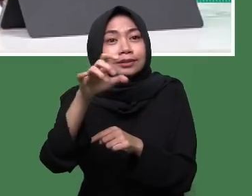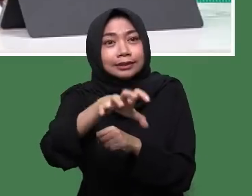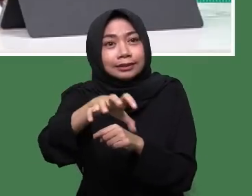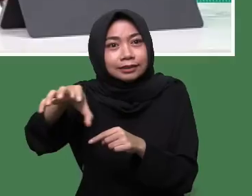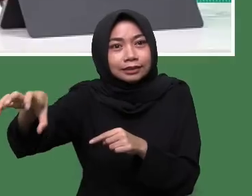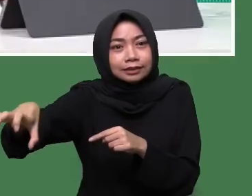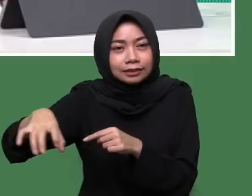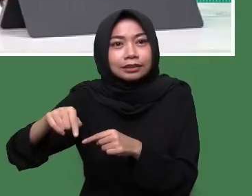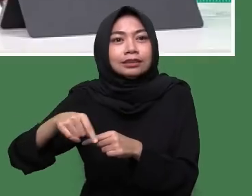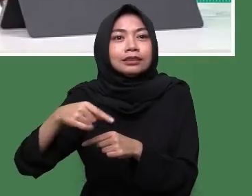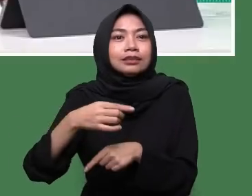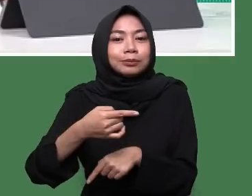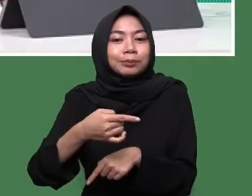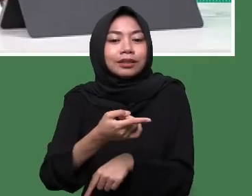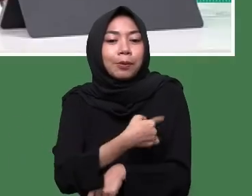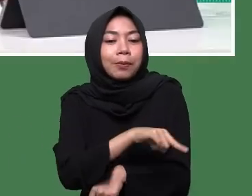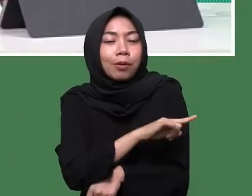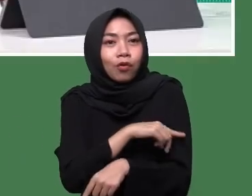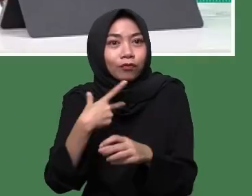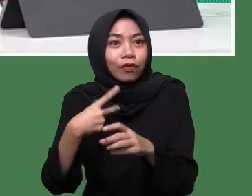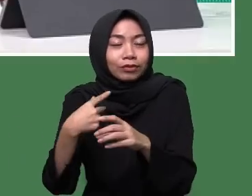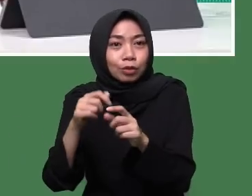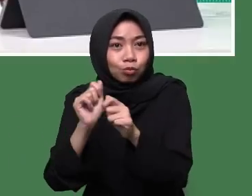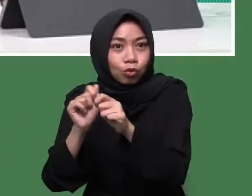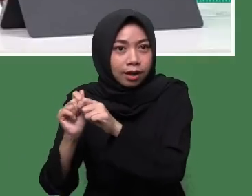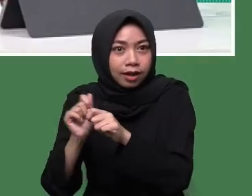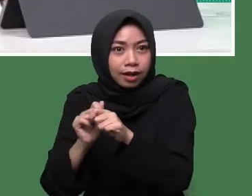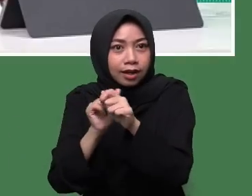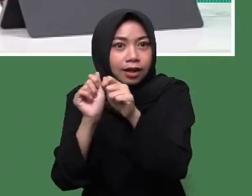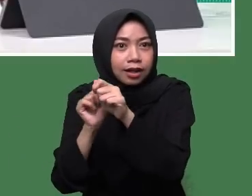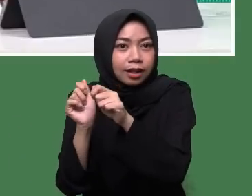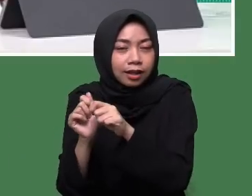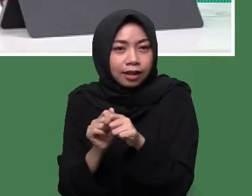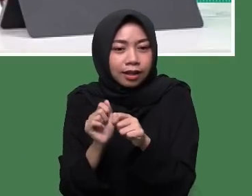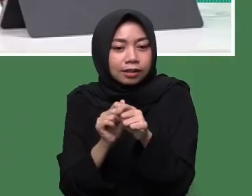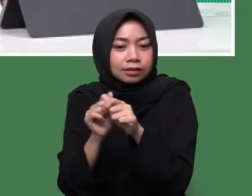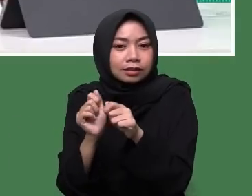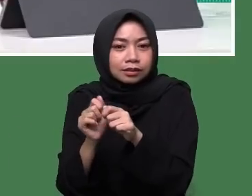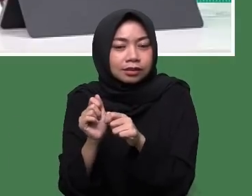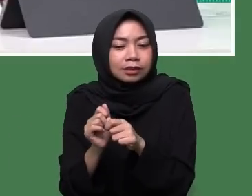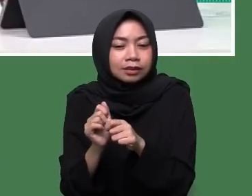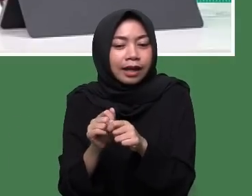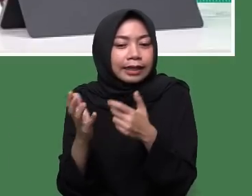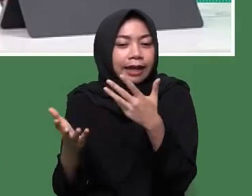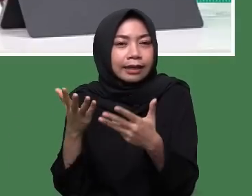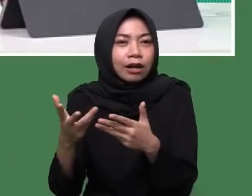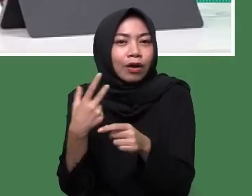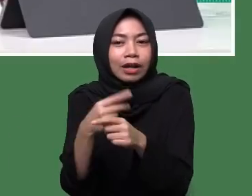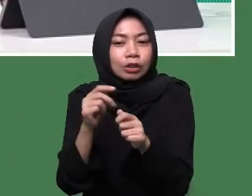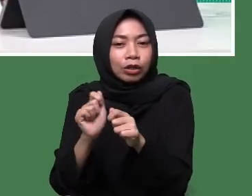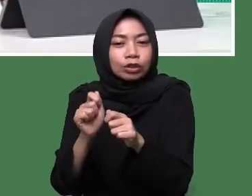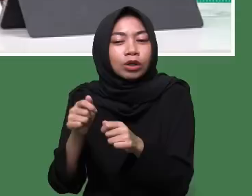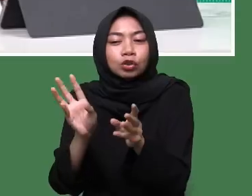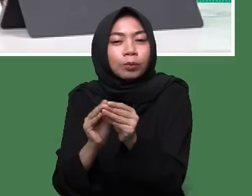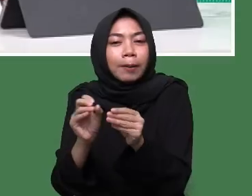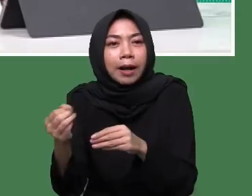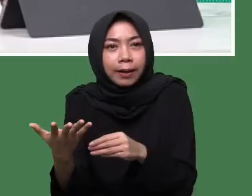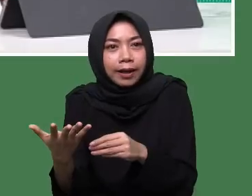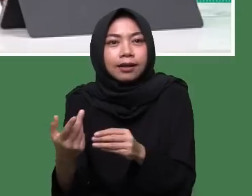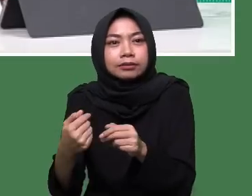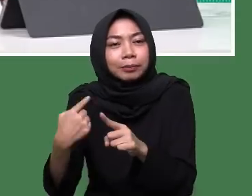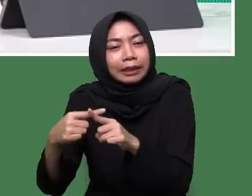capacity, and now we counting on how much vaccines that can be developed, while in